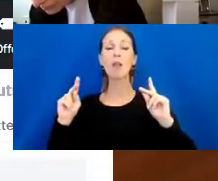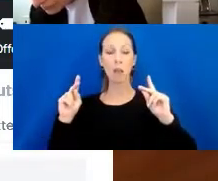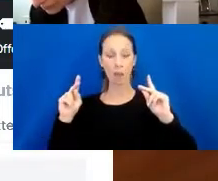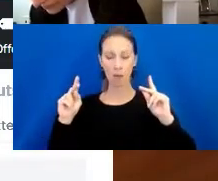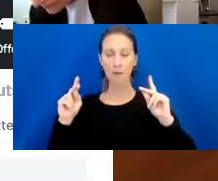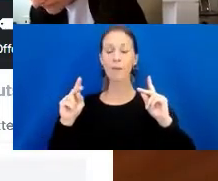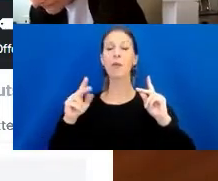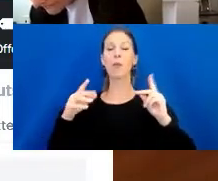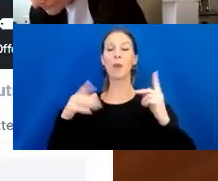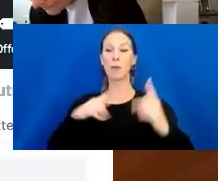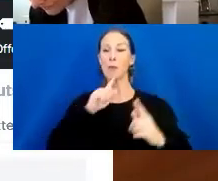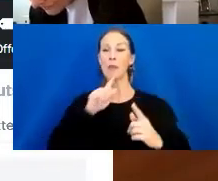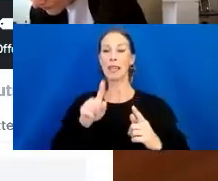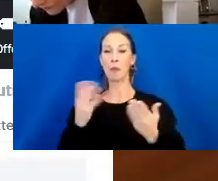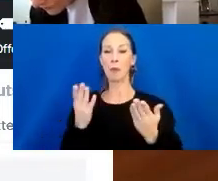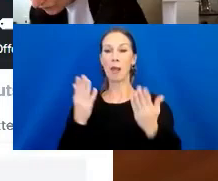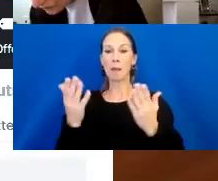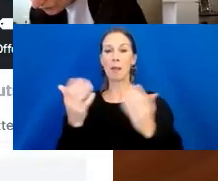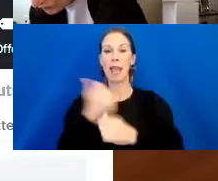and the Q&A.